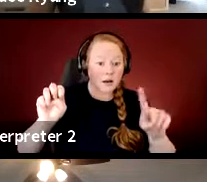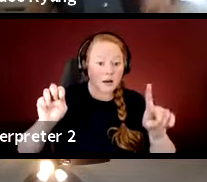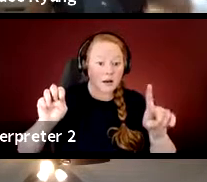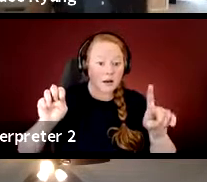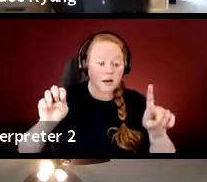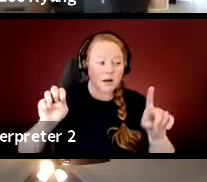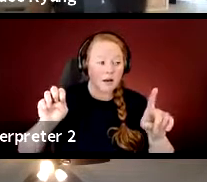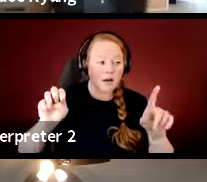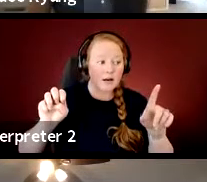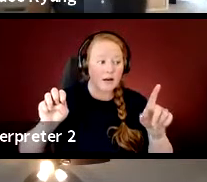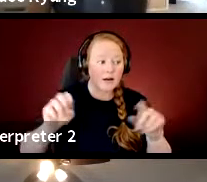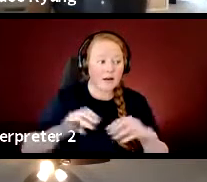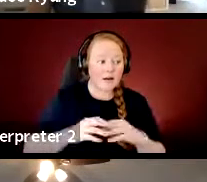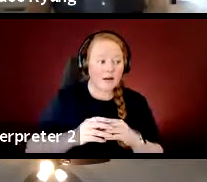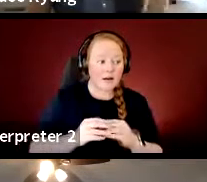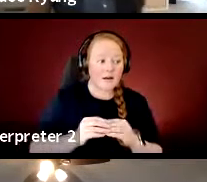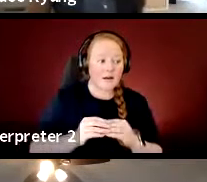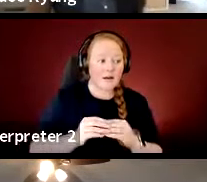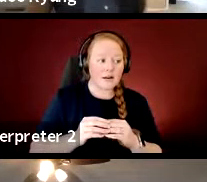Can you hear me?